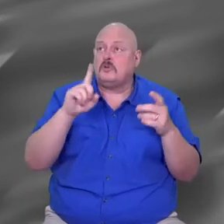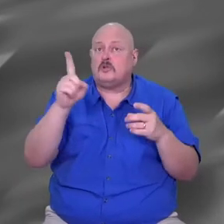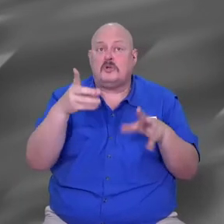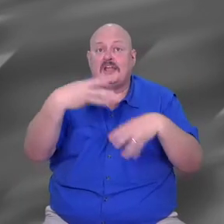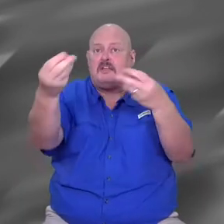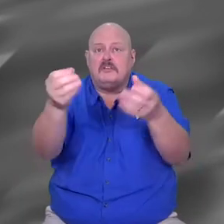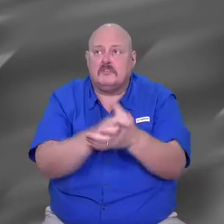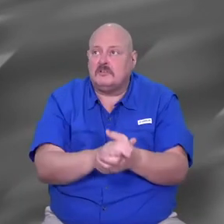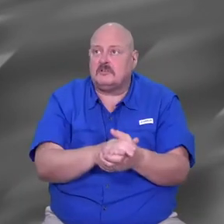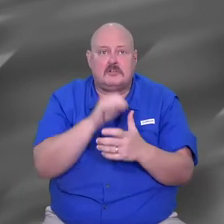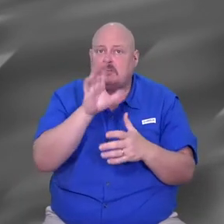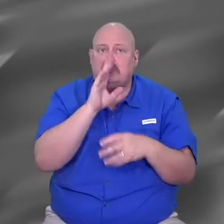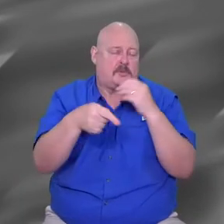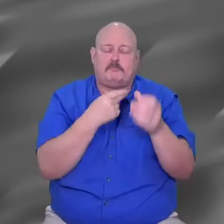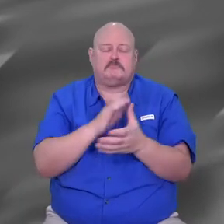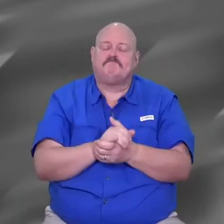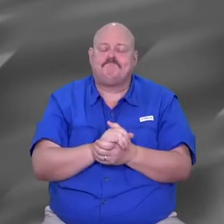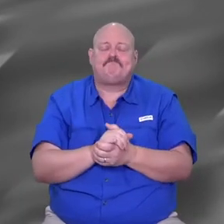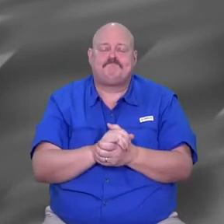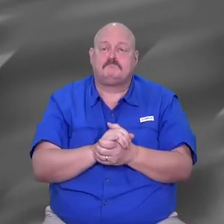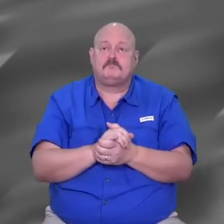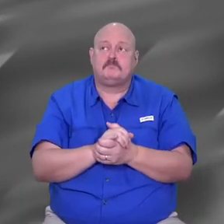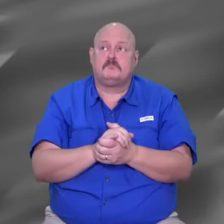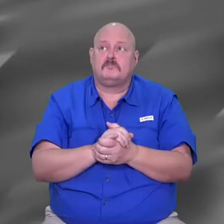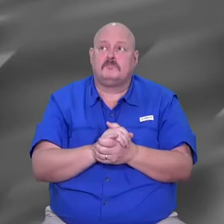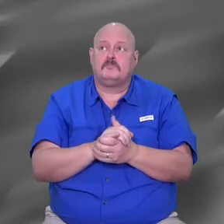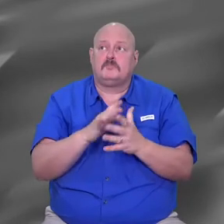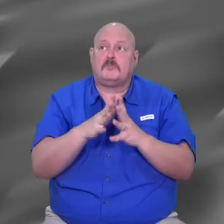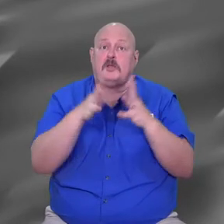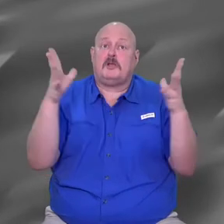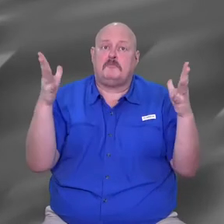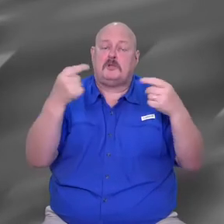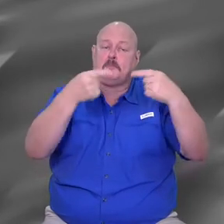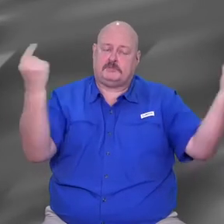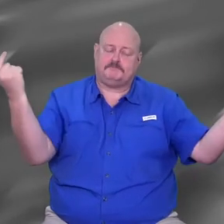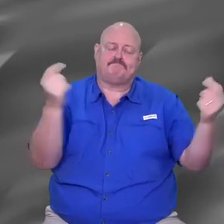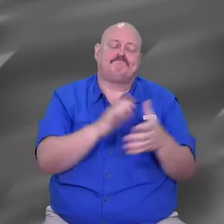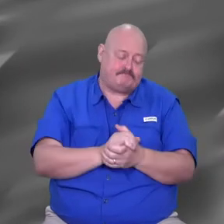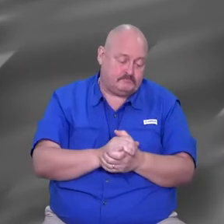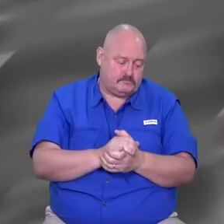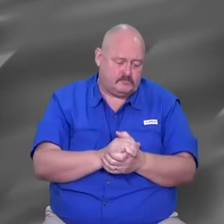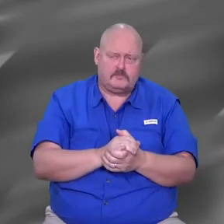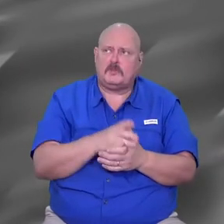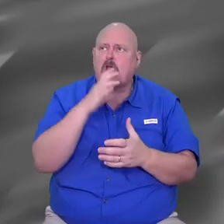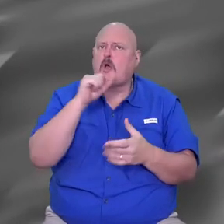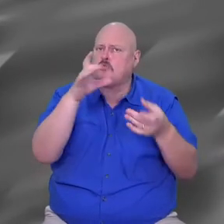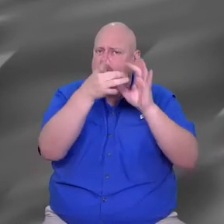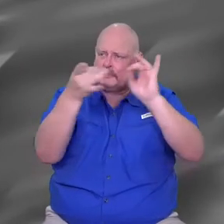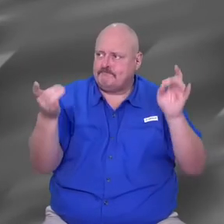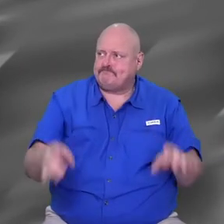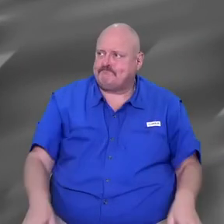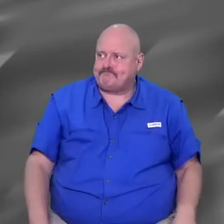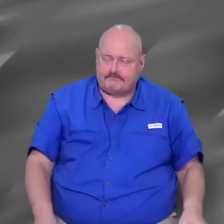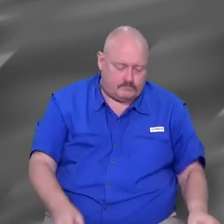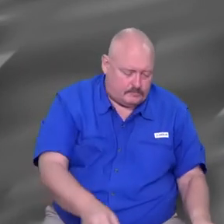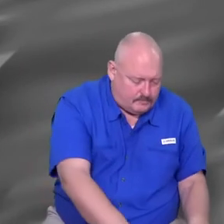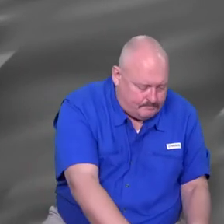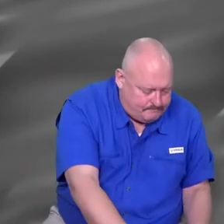it? That's not what I'm talking about. It's much the opposite. You know, there's an old statement